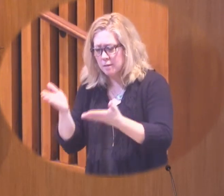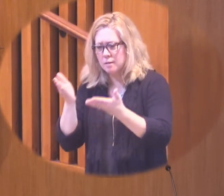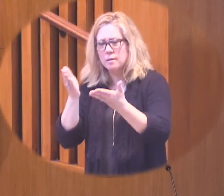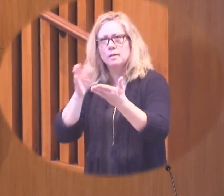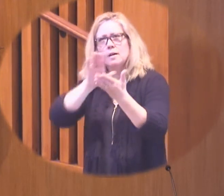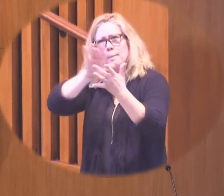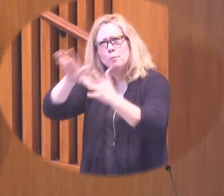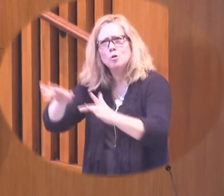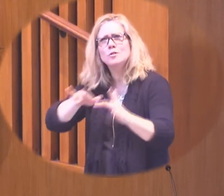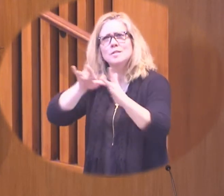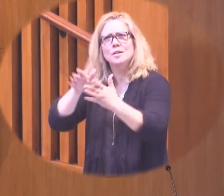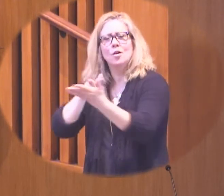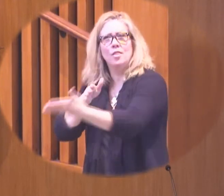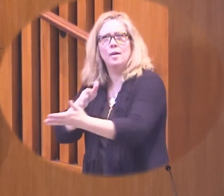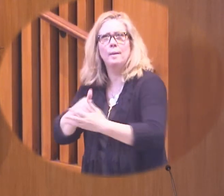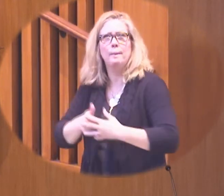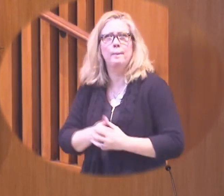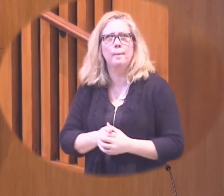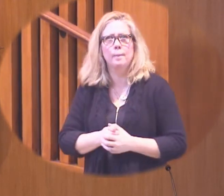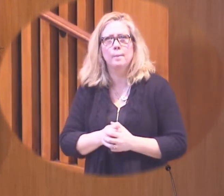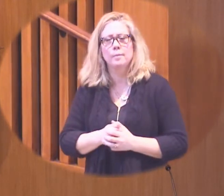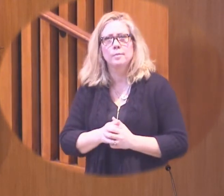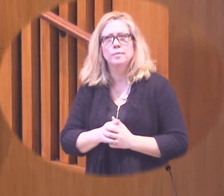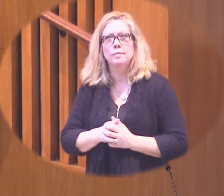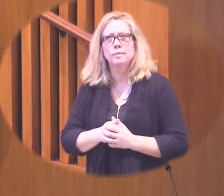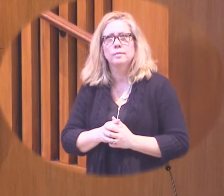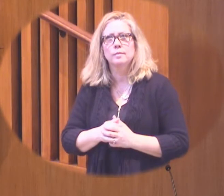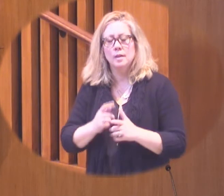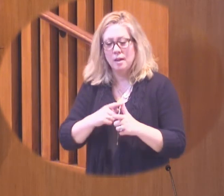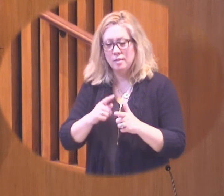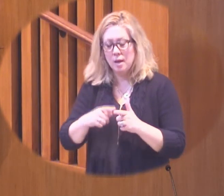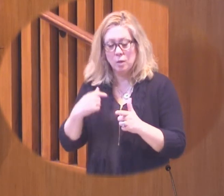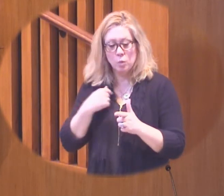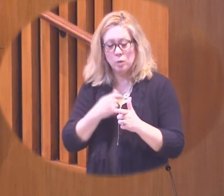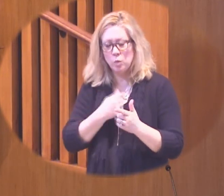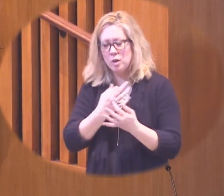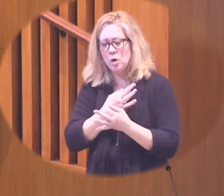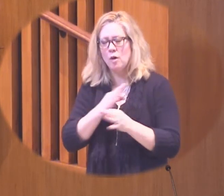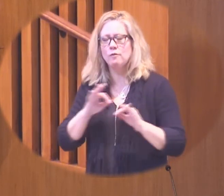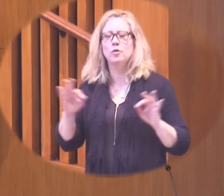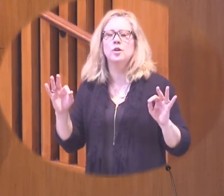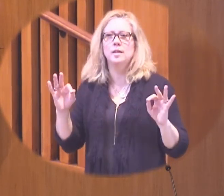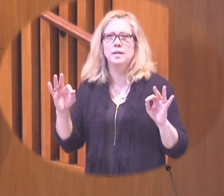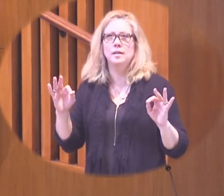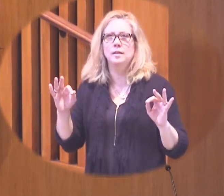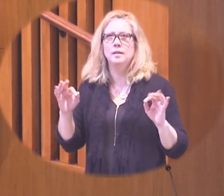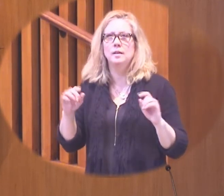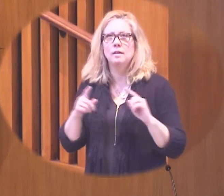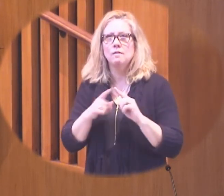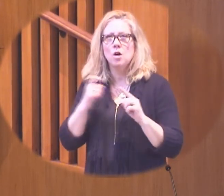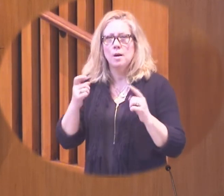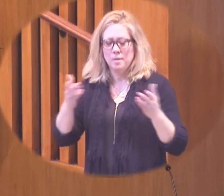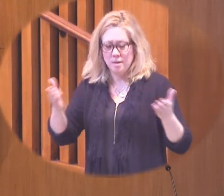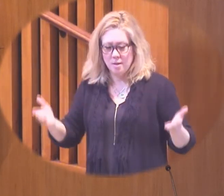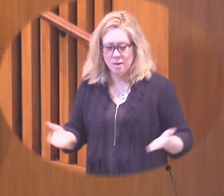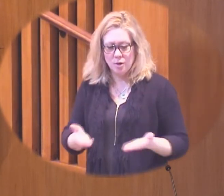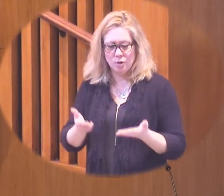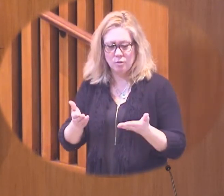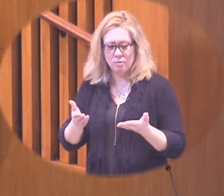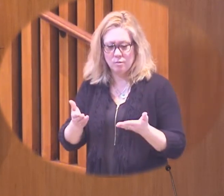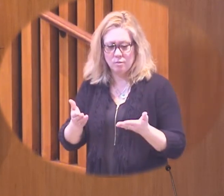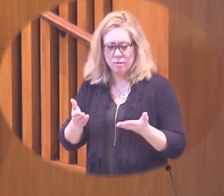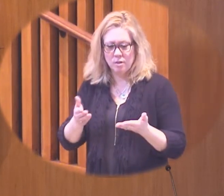your mercy. And then freed at last from the wound of corruption and made